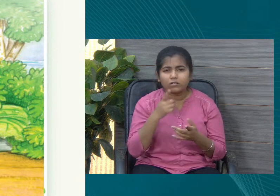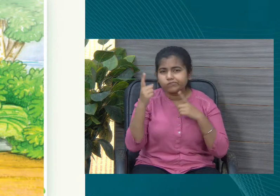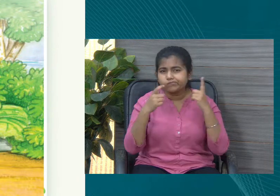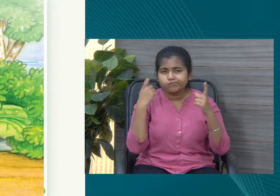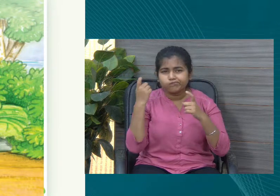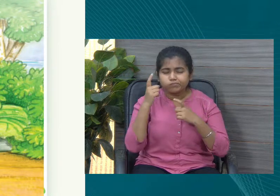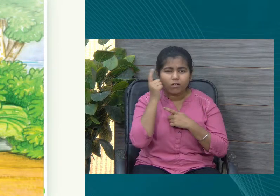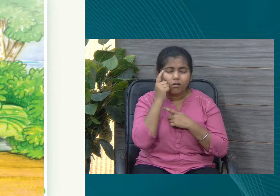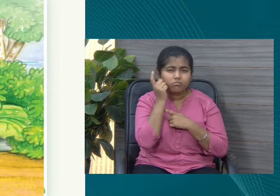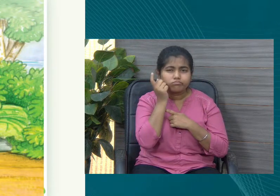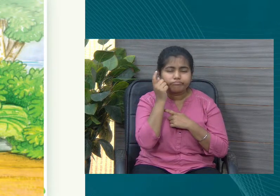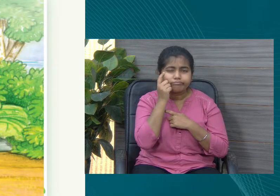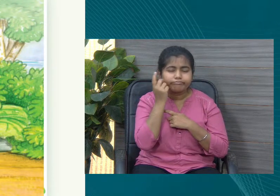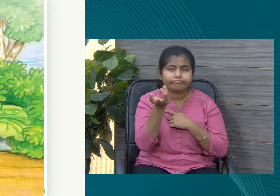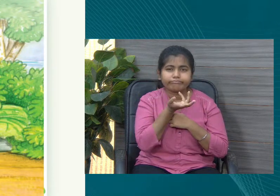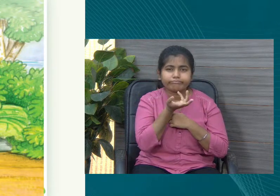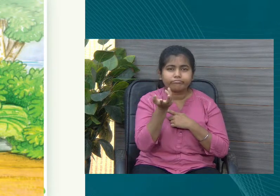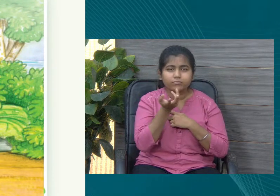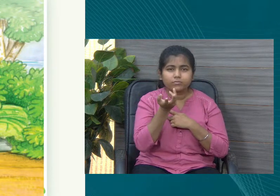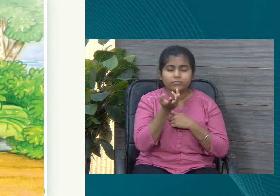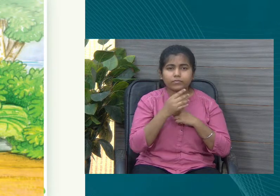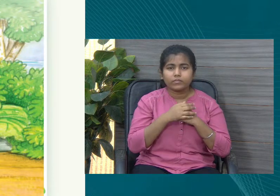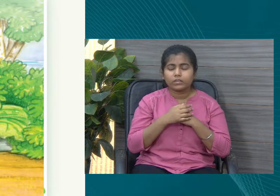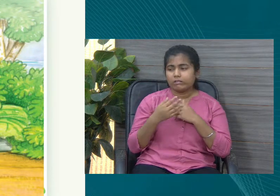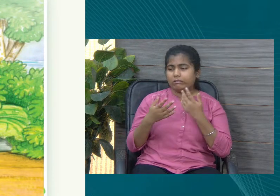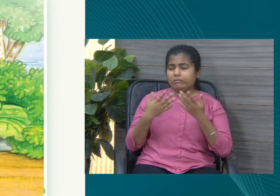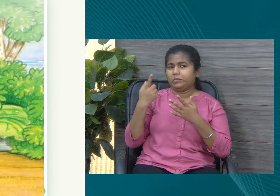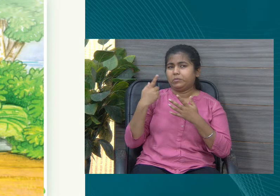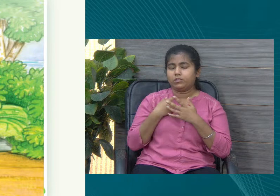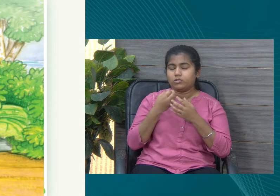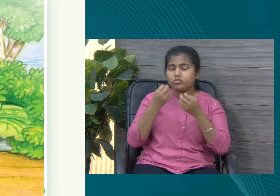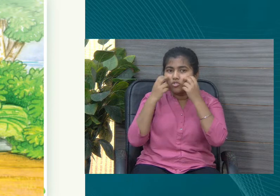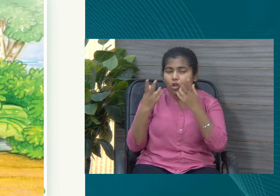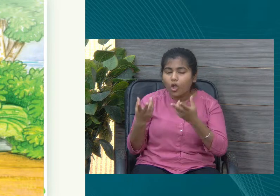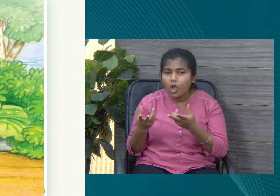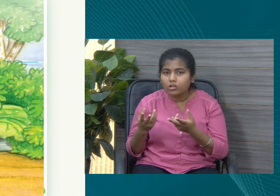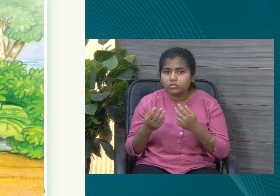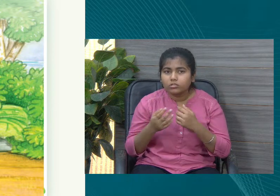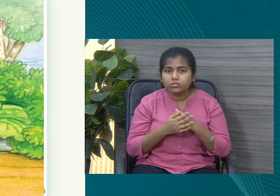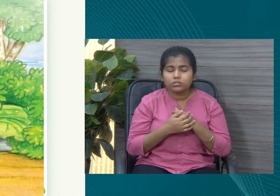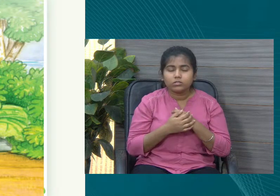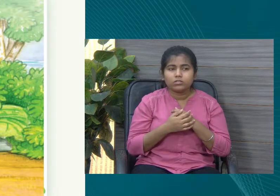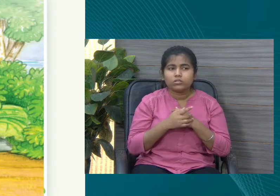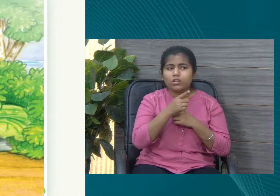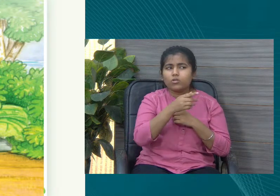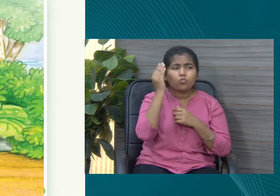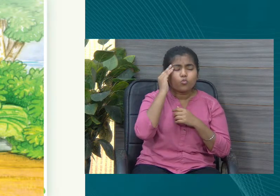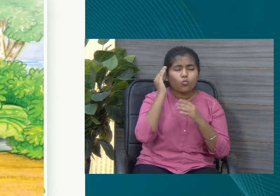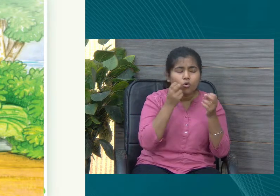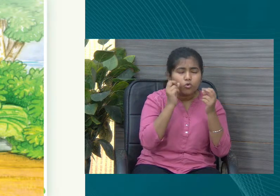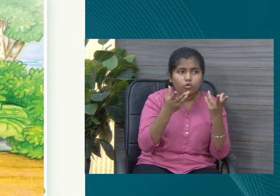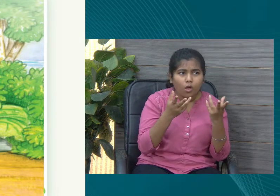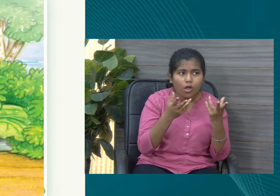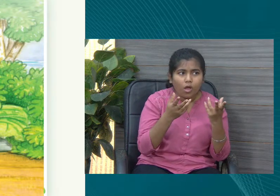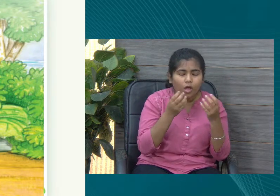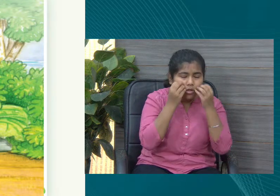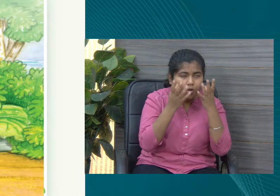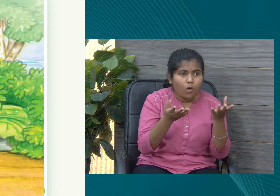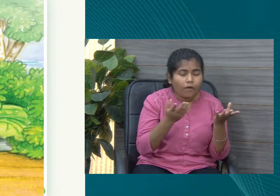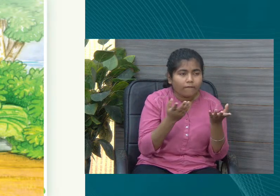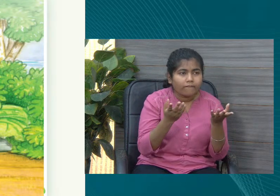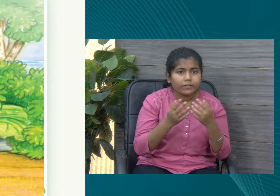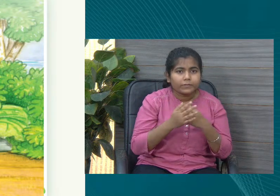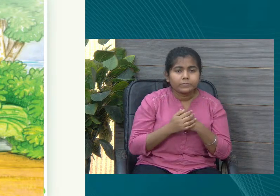shocked. He's shocked. How do you know that he is shocked? And because of his facial expressions? Yes, his wide open eyes and